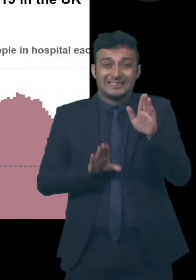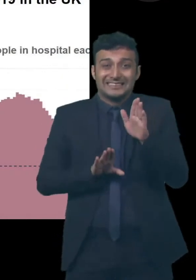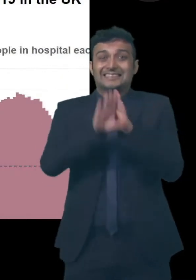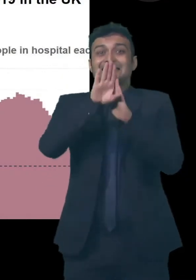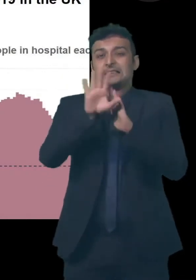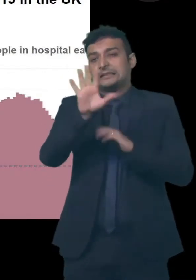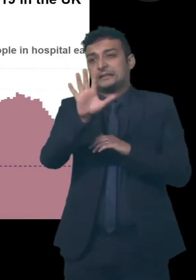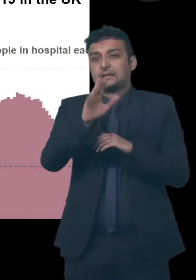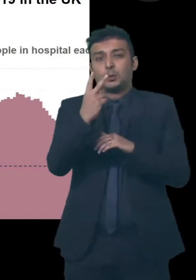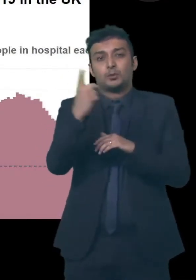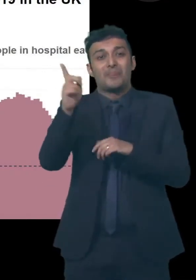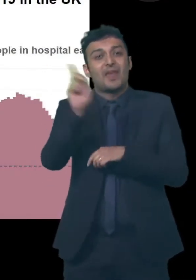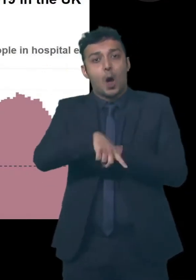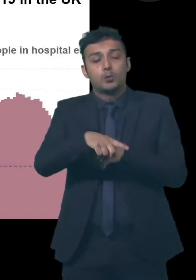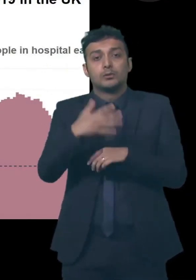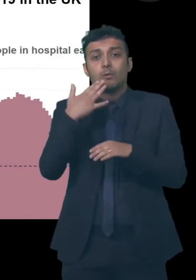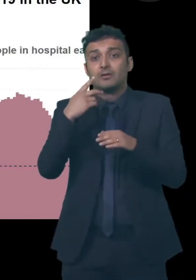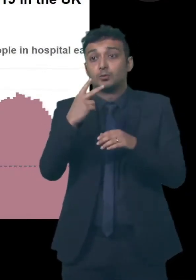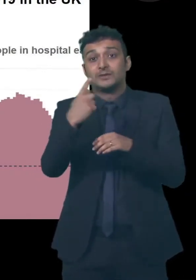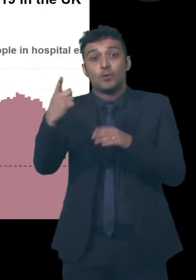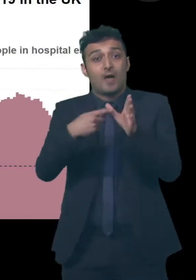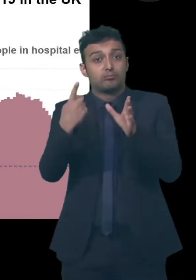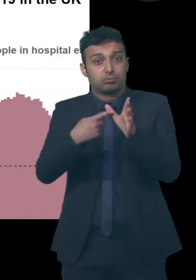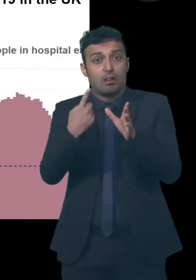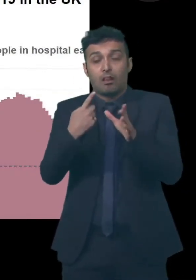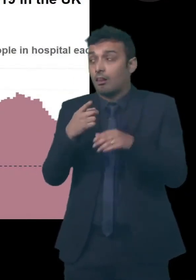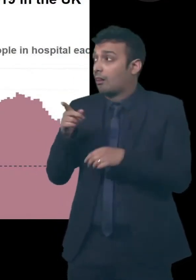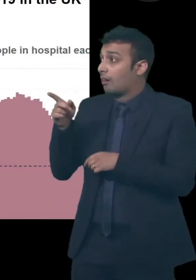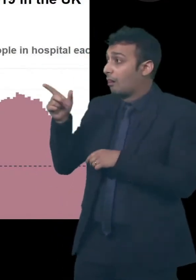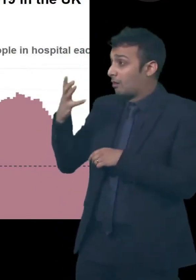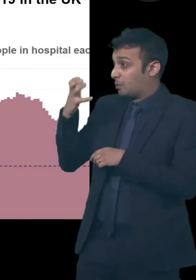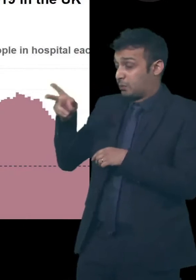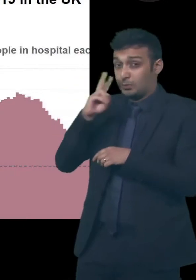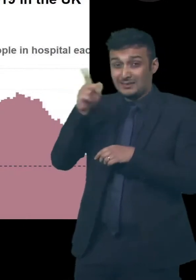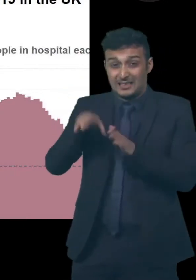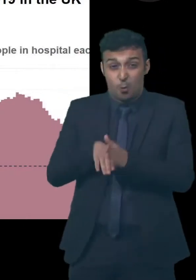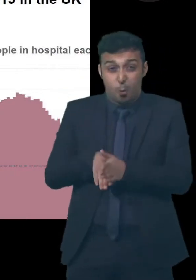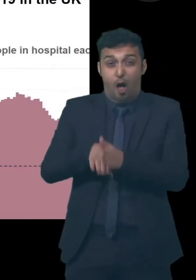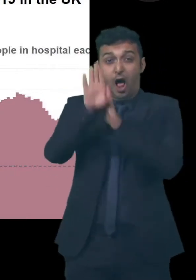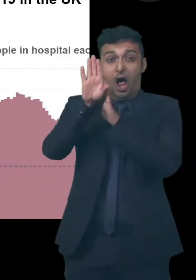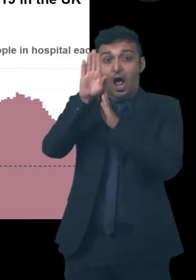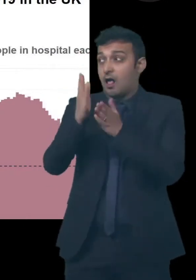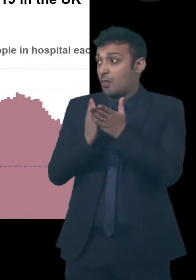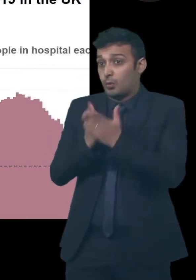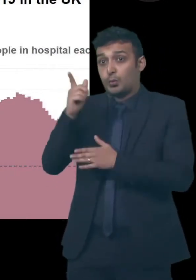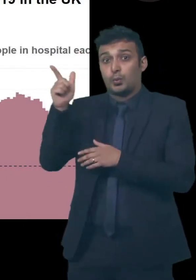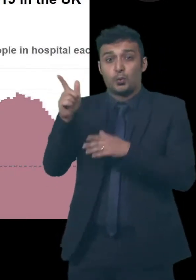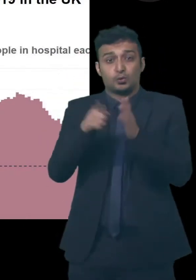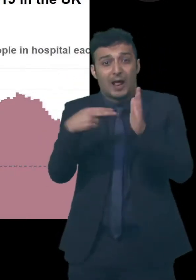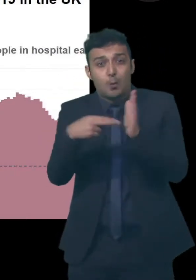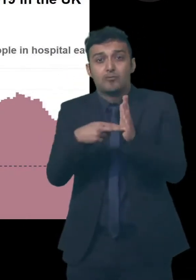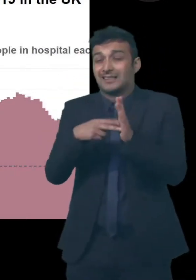and then the real height that it climbed to over the new year. Again, it's back down to